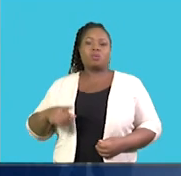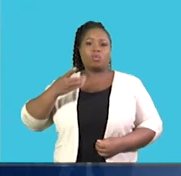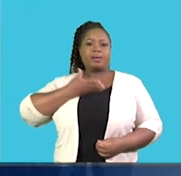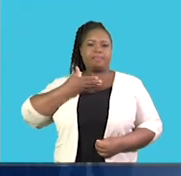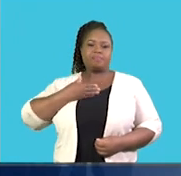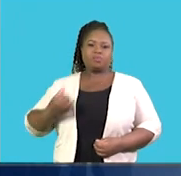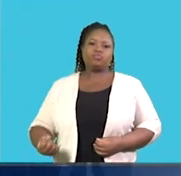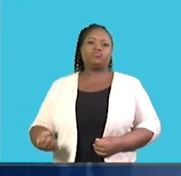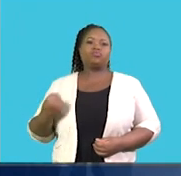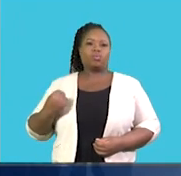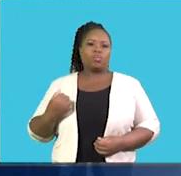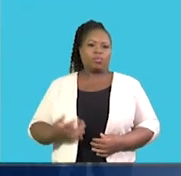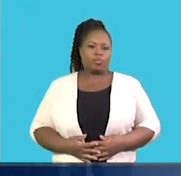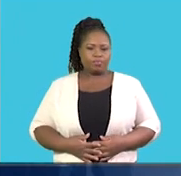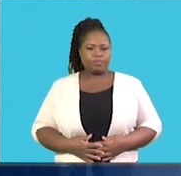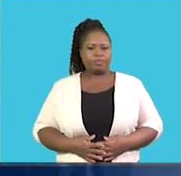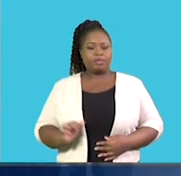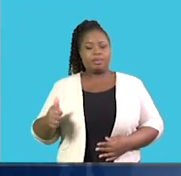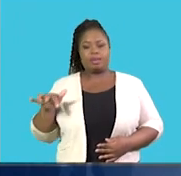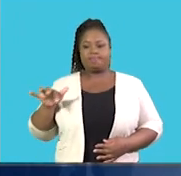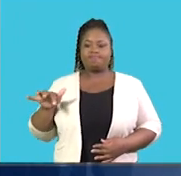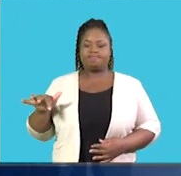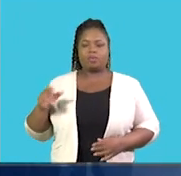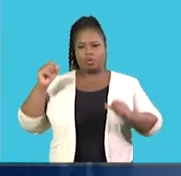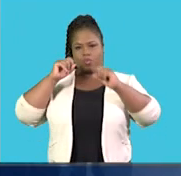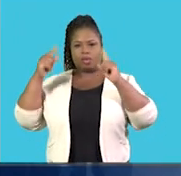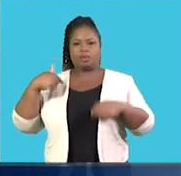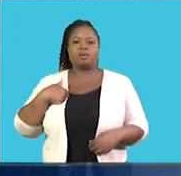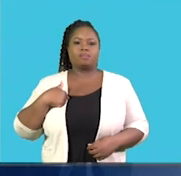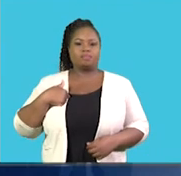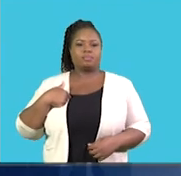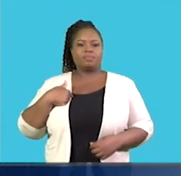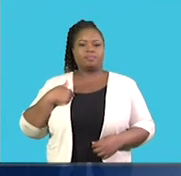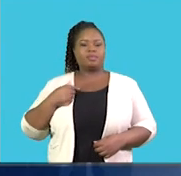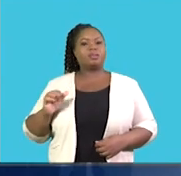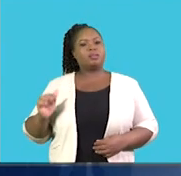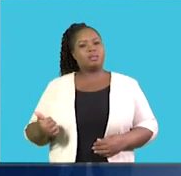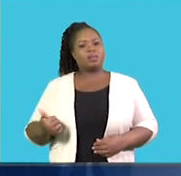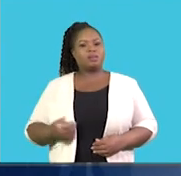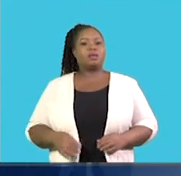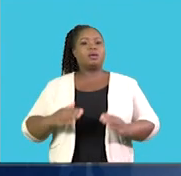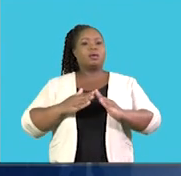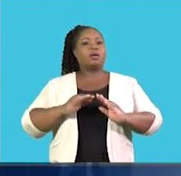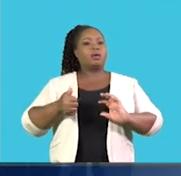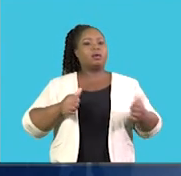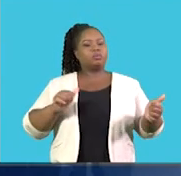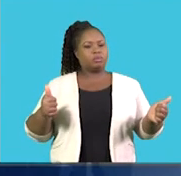strong. So wangivusa then savusa bakhelwana.